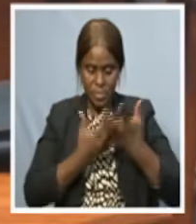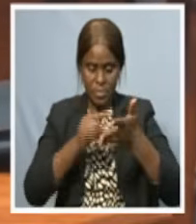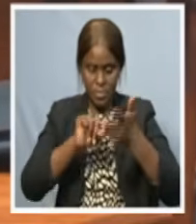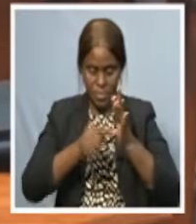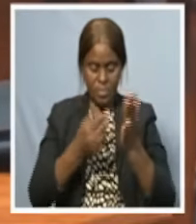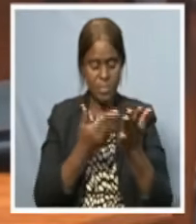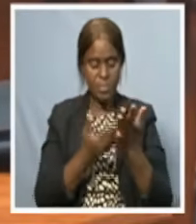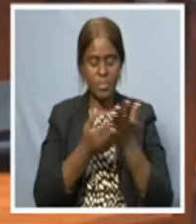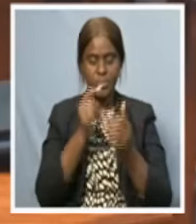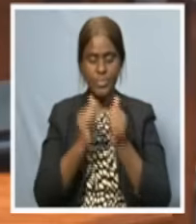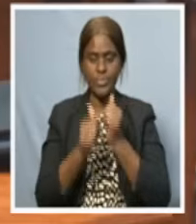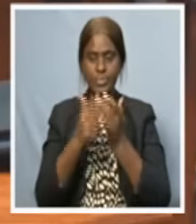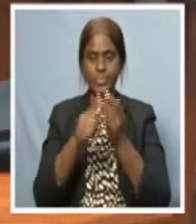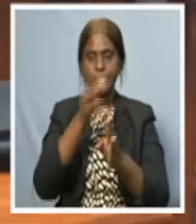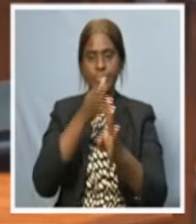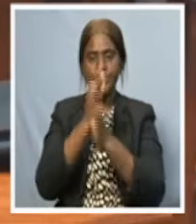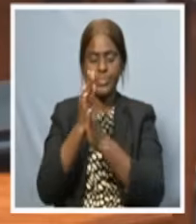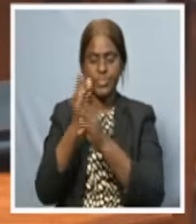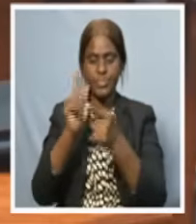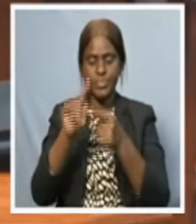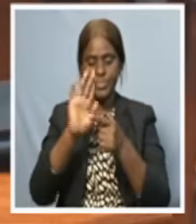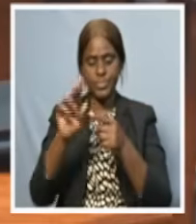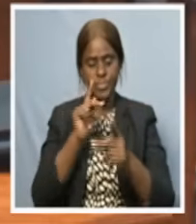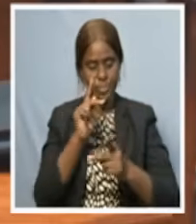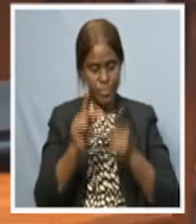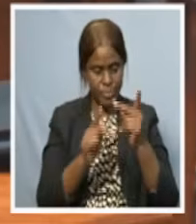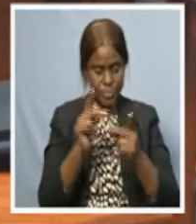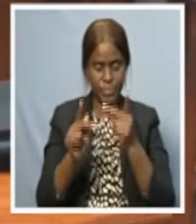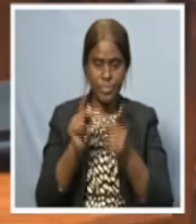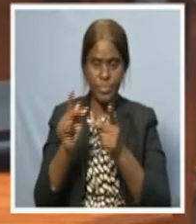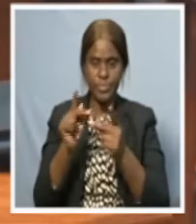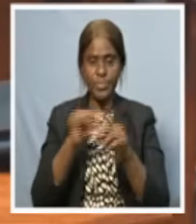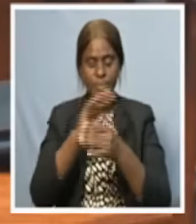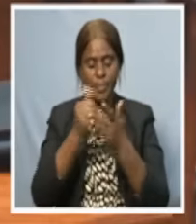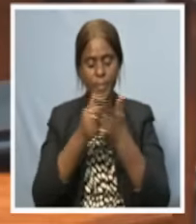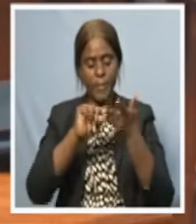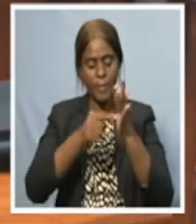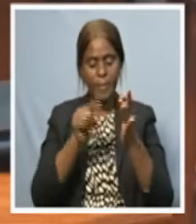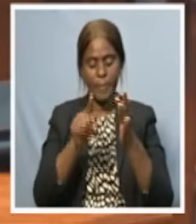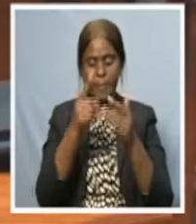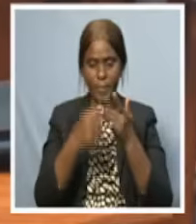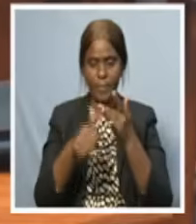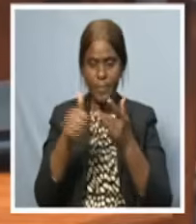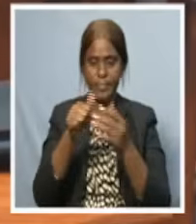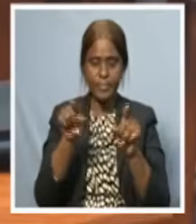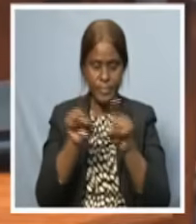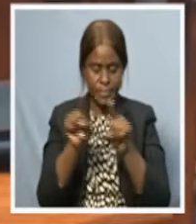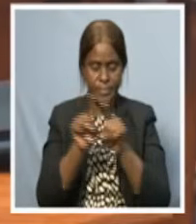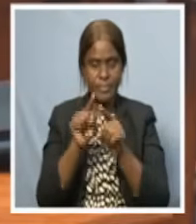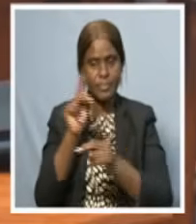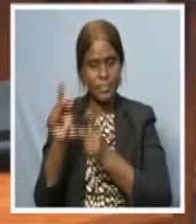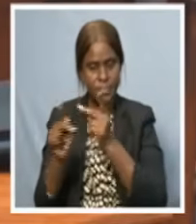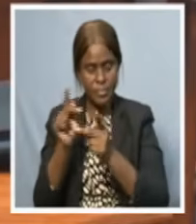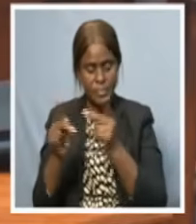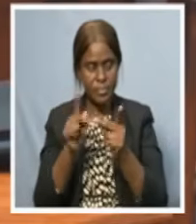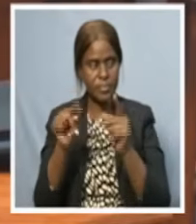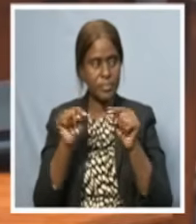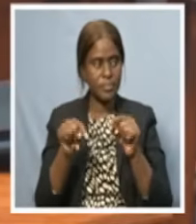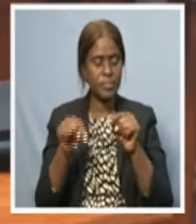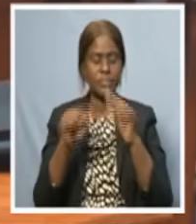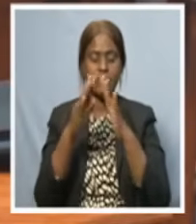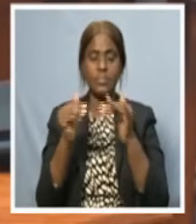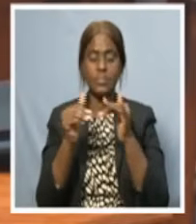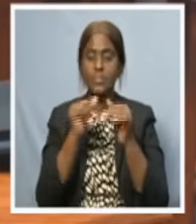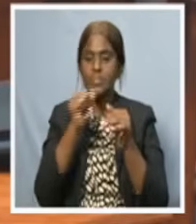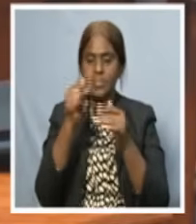order that are related to the proceedings, the points of order that disturb the proceedings of this